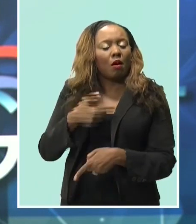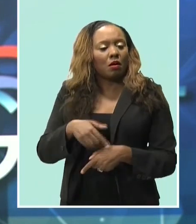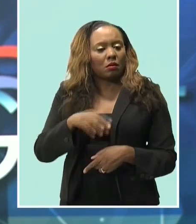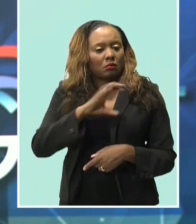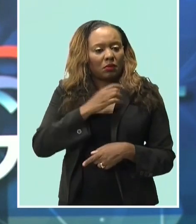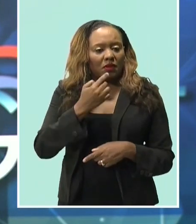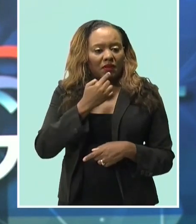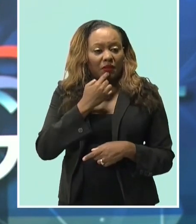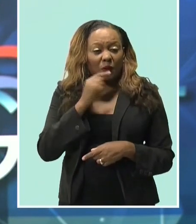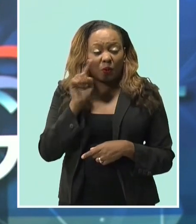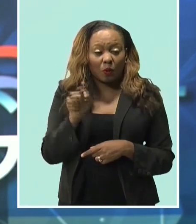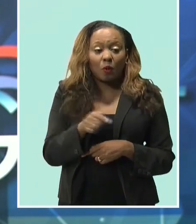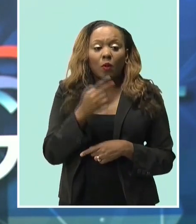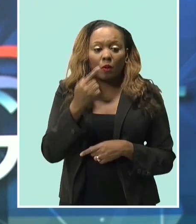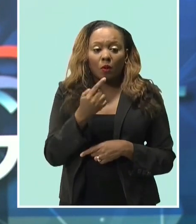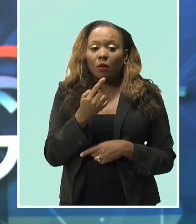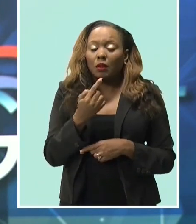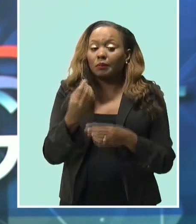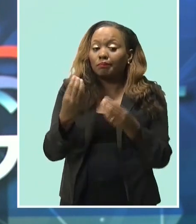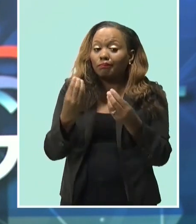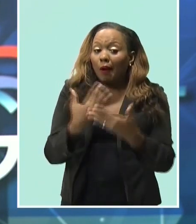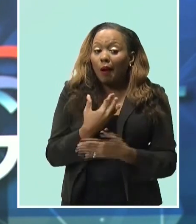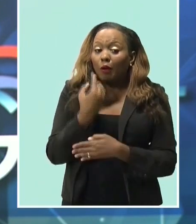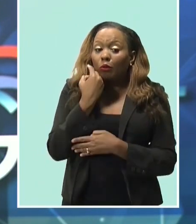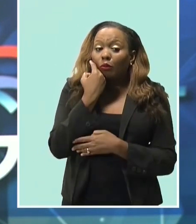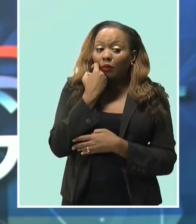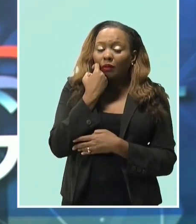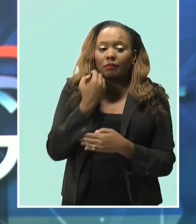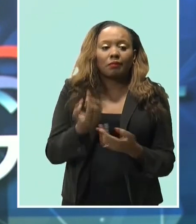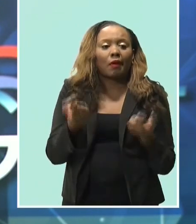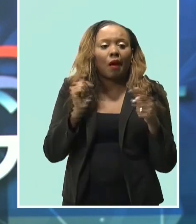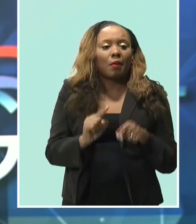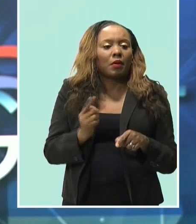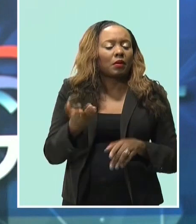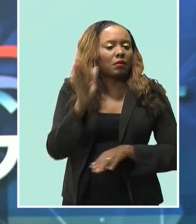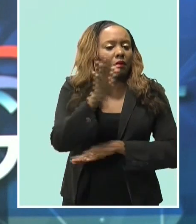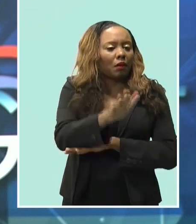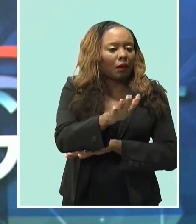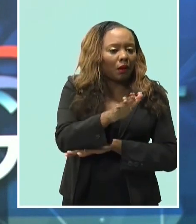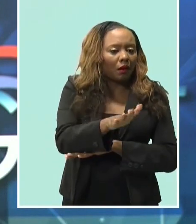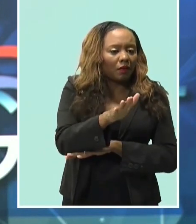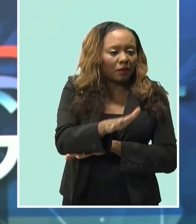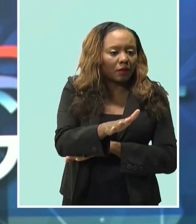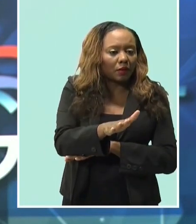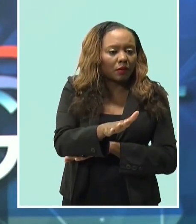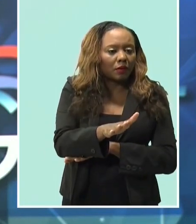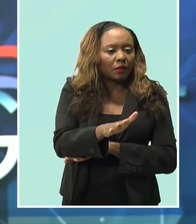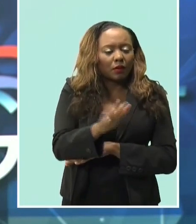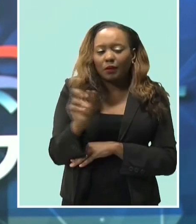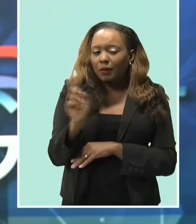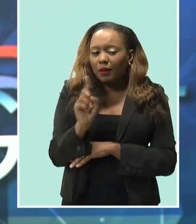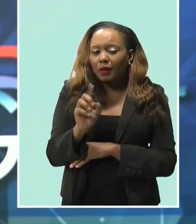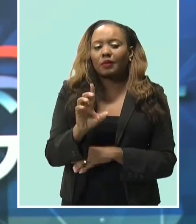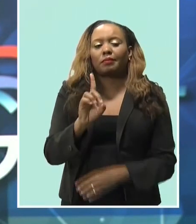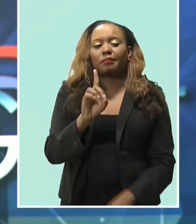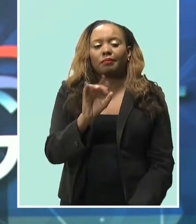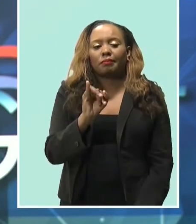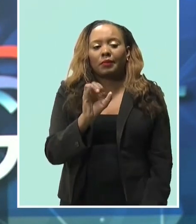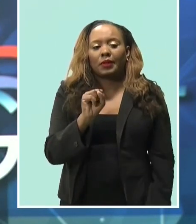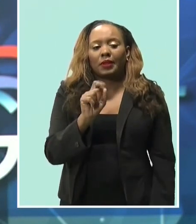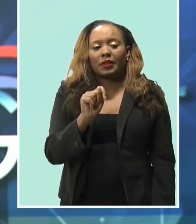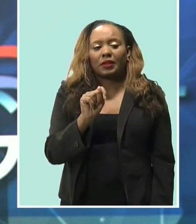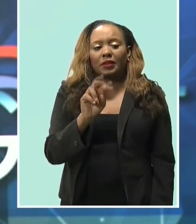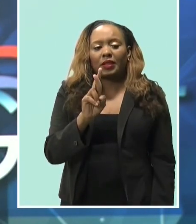Innes was only able to confirm for CBC News the incident occurred sometime this afternoon on the compound of the task